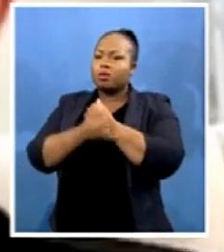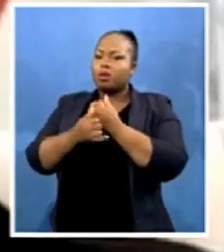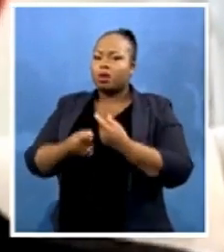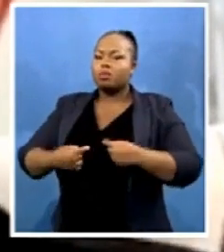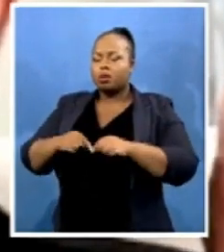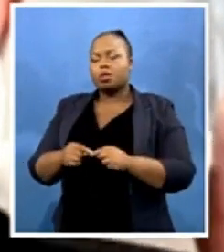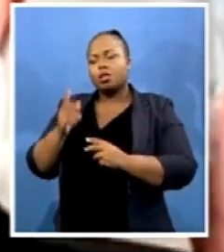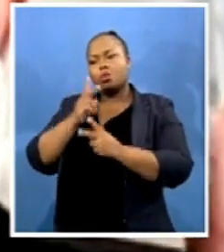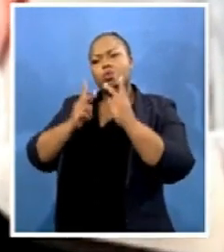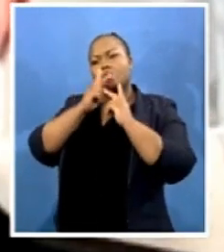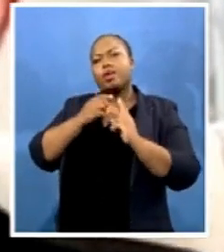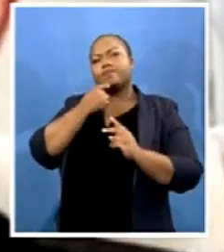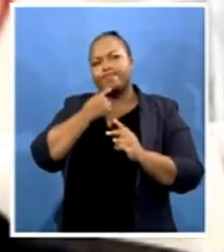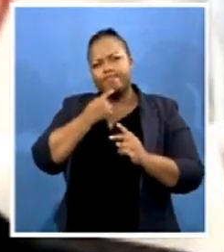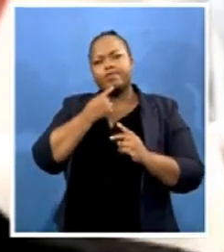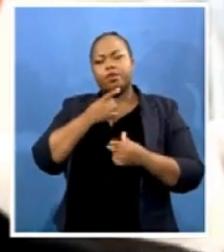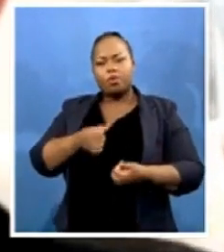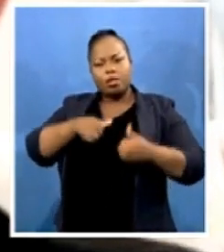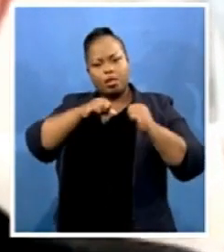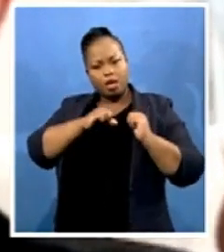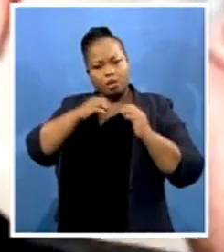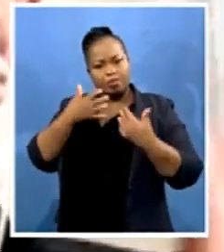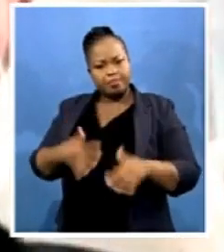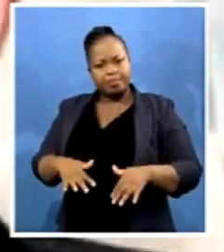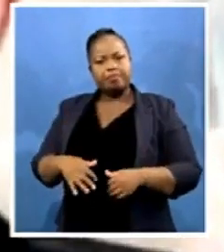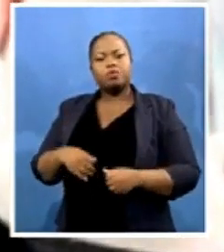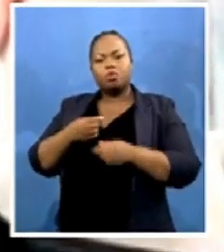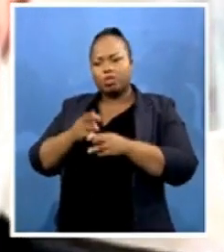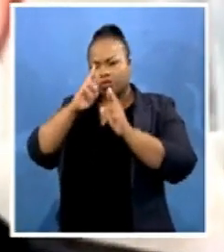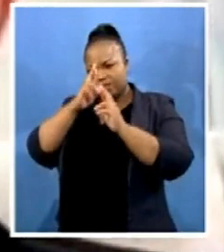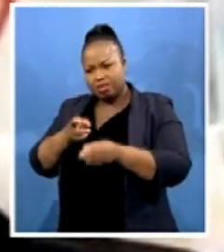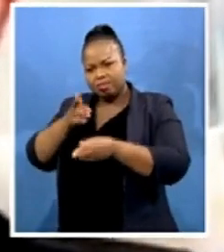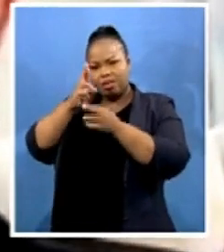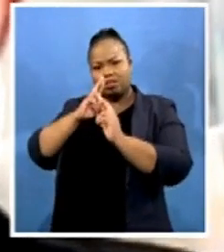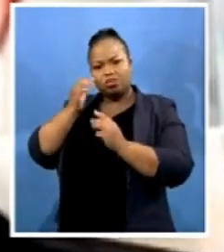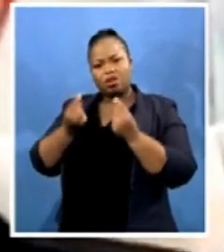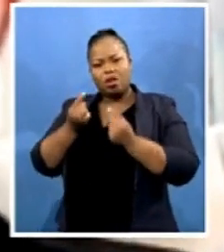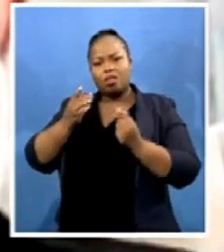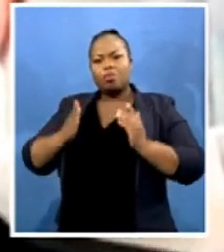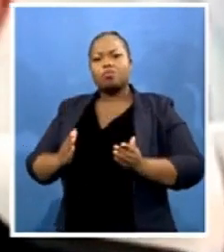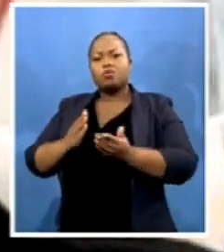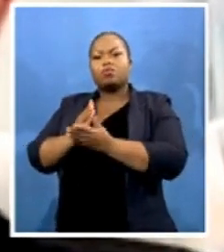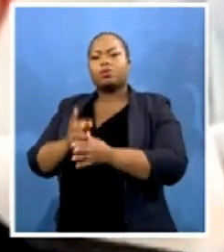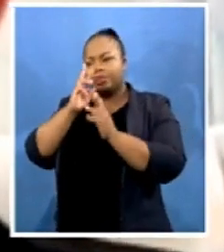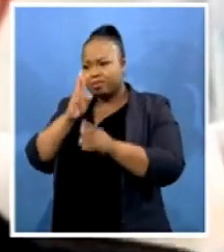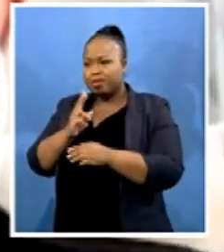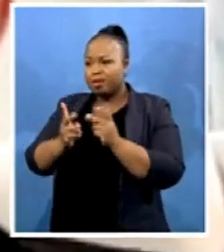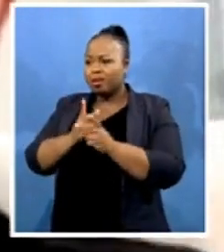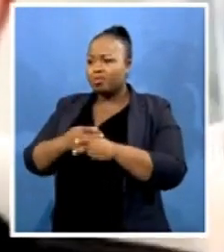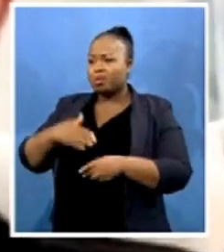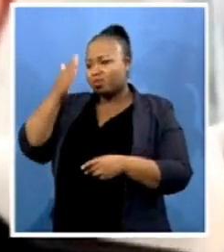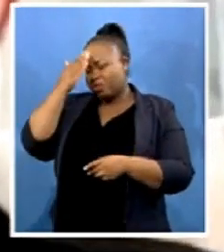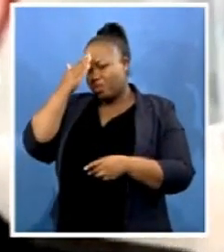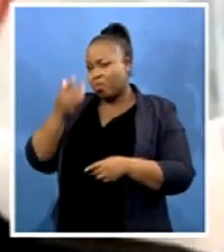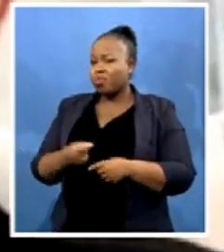accountable nation that respects human rights, but that we understand that at the moment our rights are restricted. But